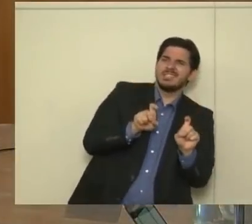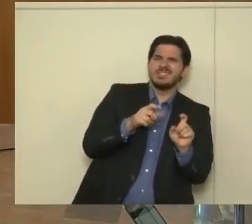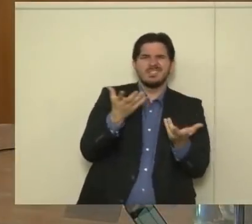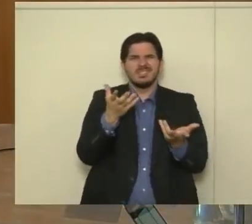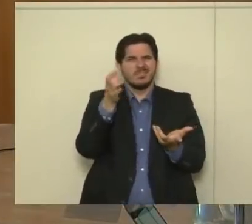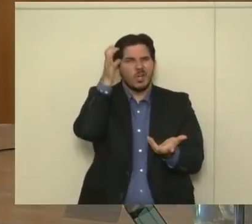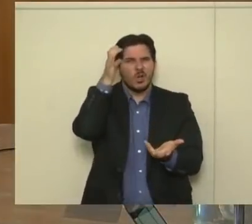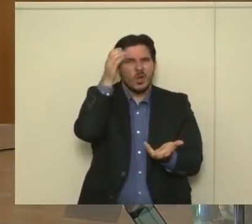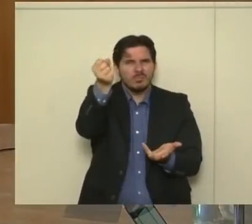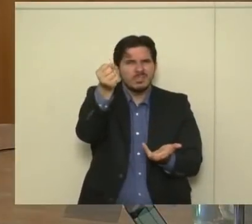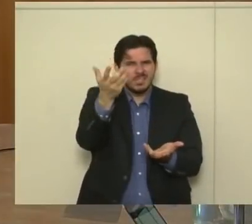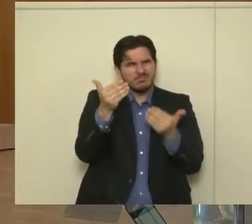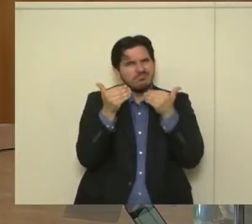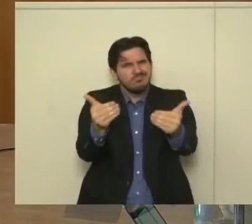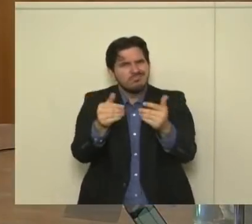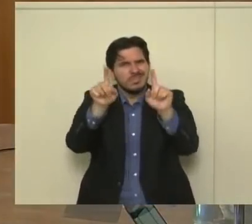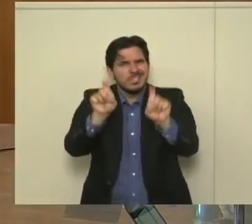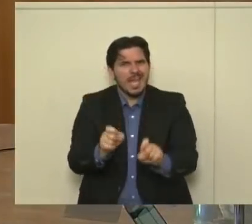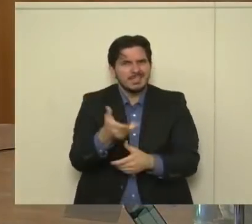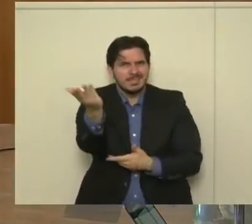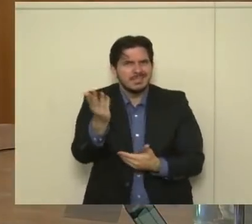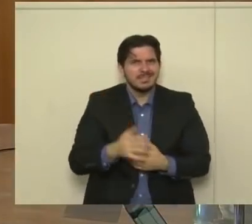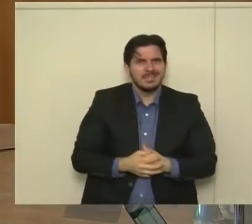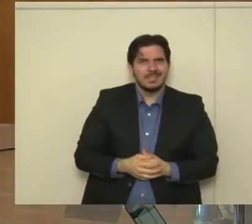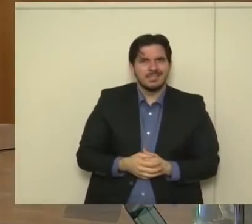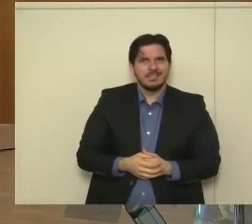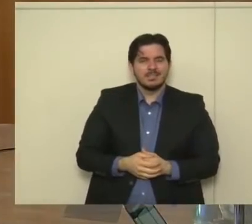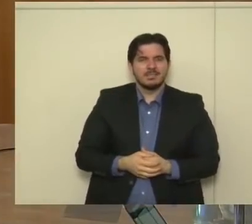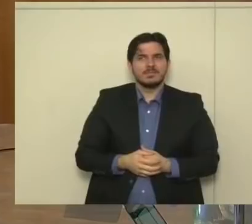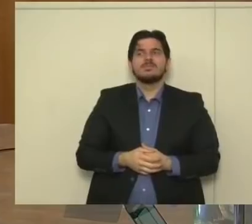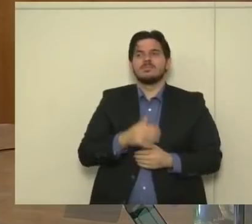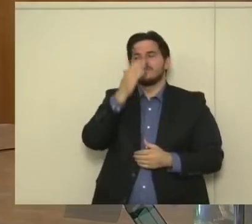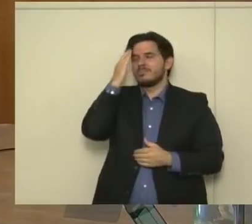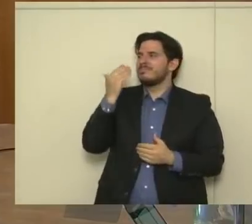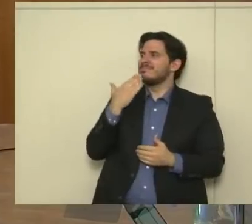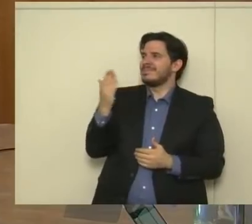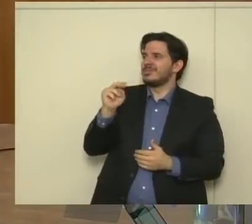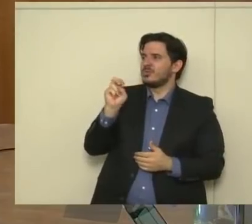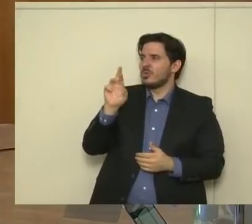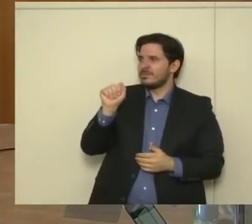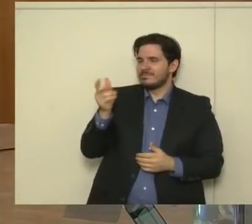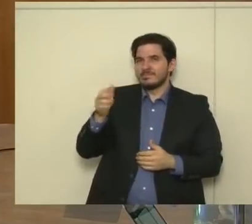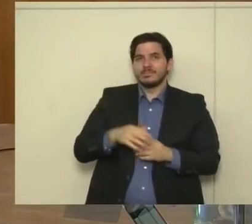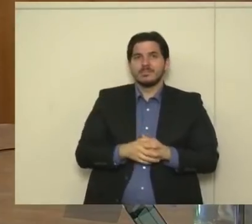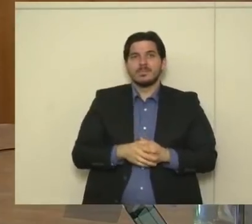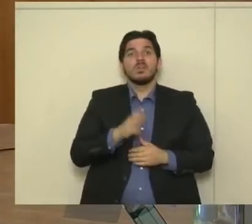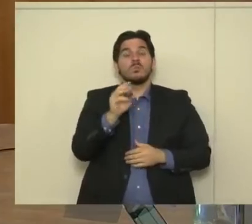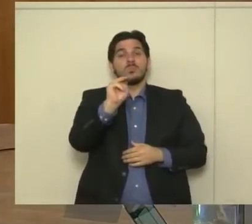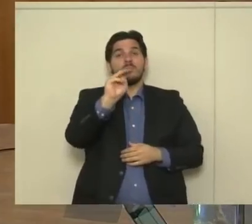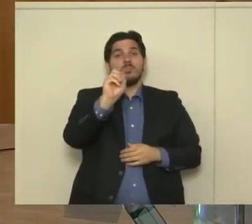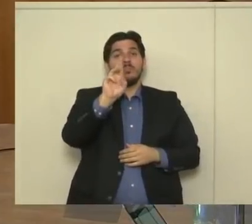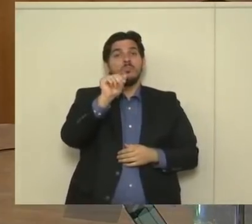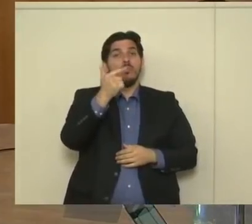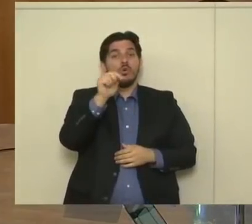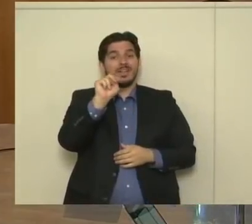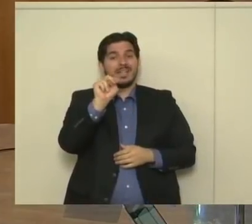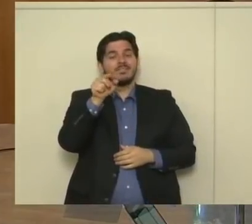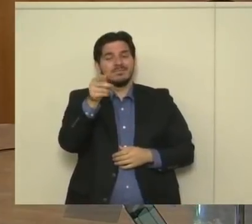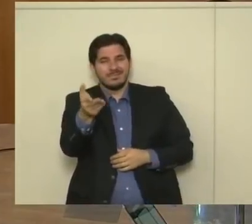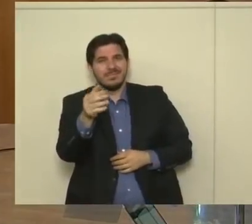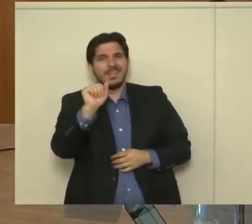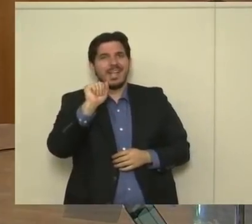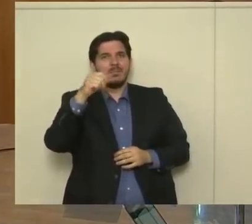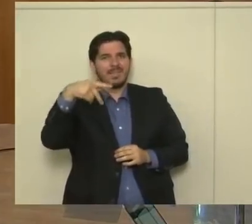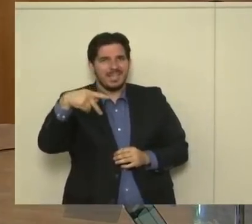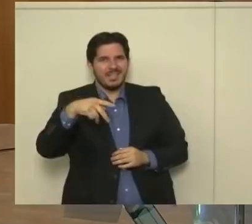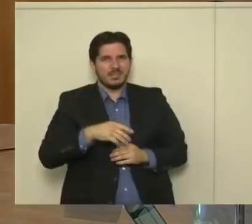Grace. Thank you, Governor. Next, we'll go to Morgan Lee with the AP. Morgan, you're unmuted. Go right ahead. Kudos to New Mexico and credited